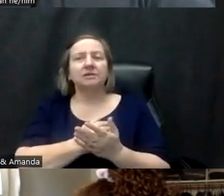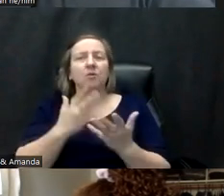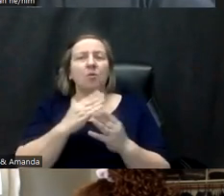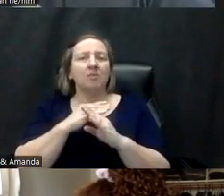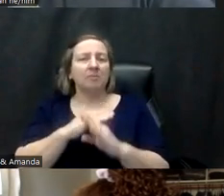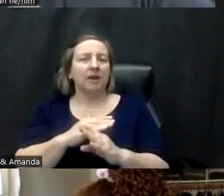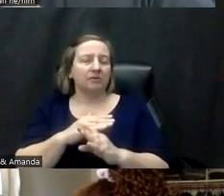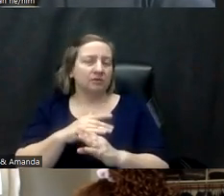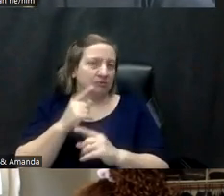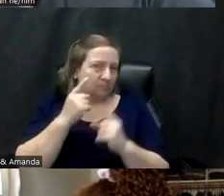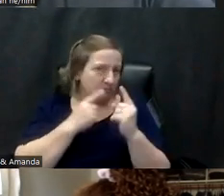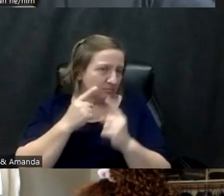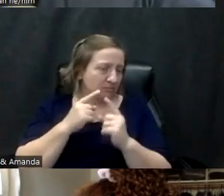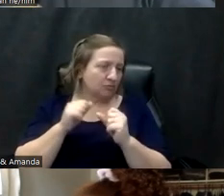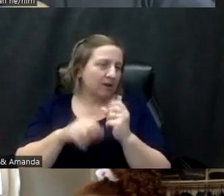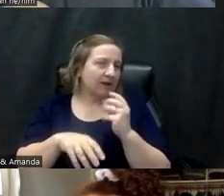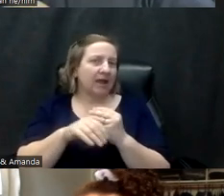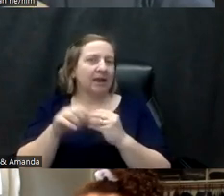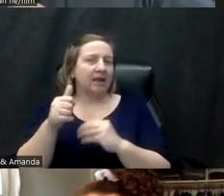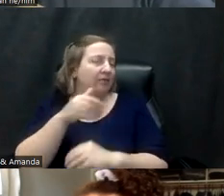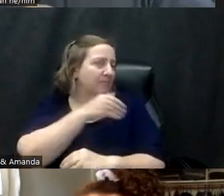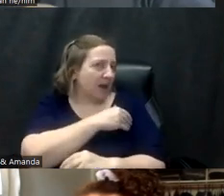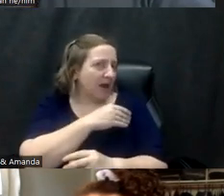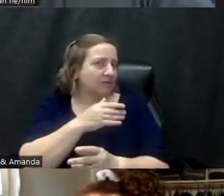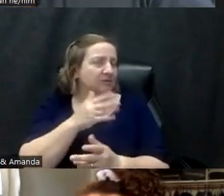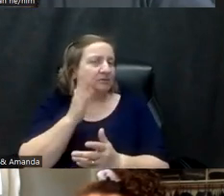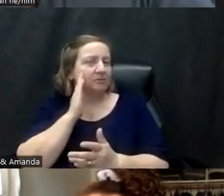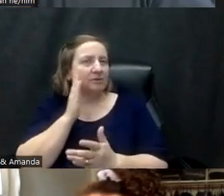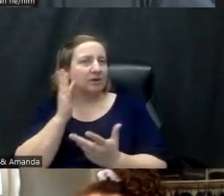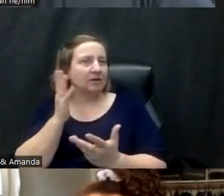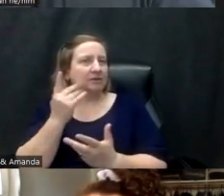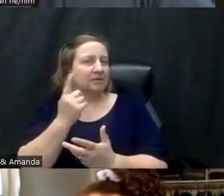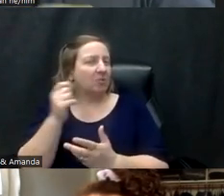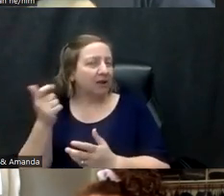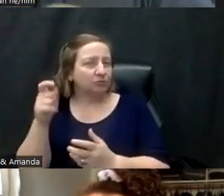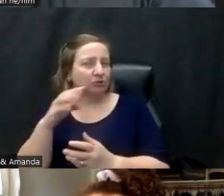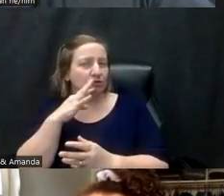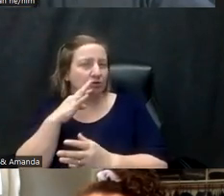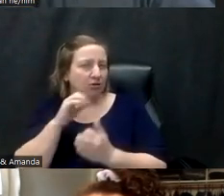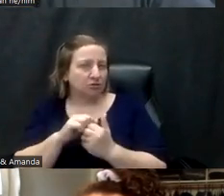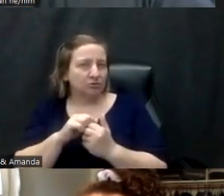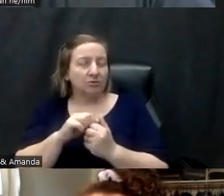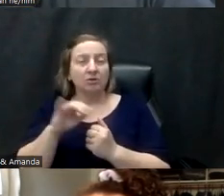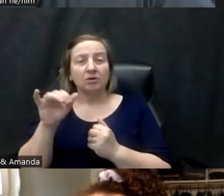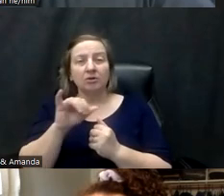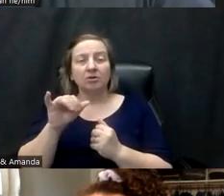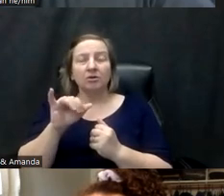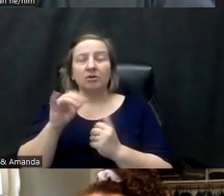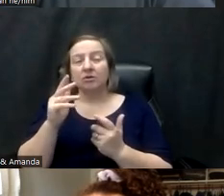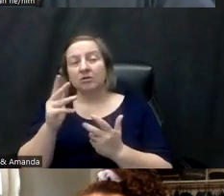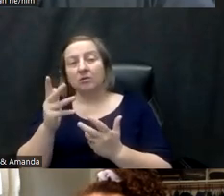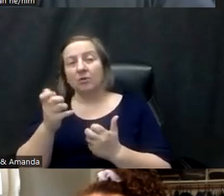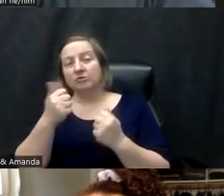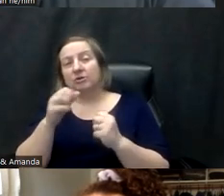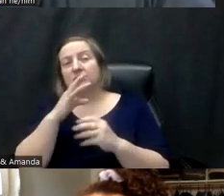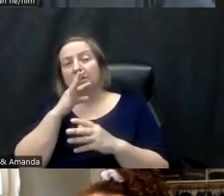are you facing? If you could add other powers, what would you want? And is there anybody else we should talk to? And then I also like to try to talk to